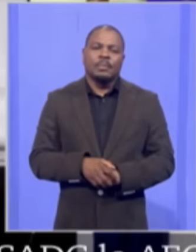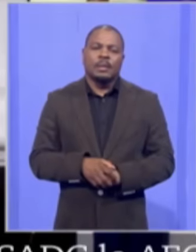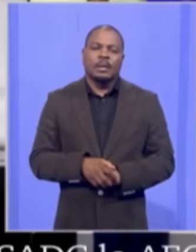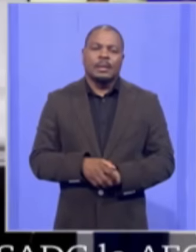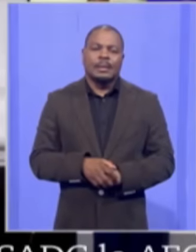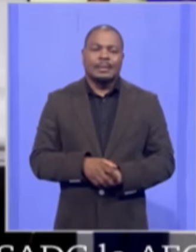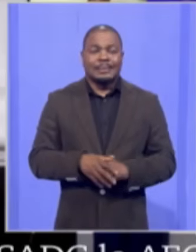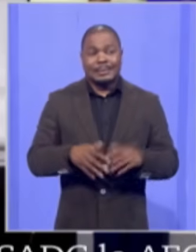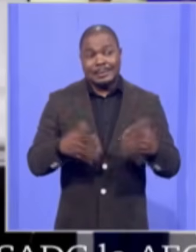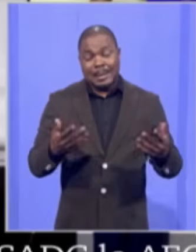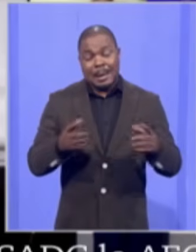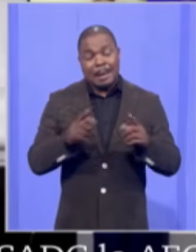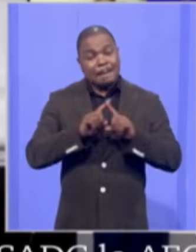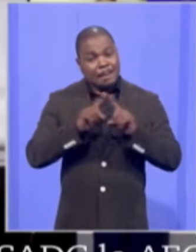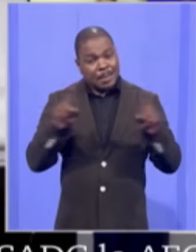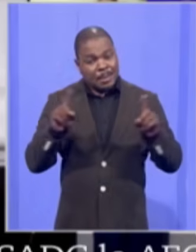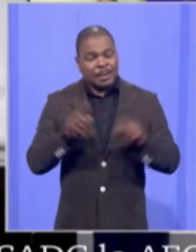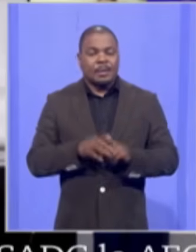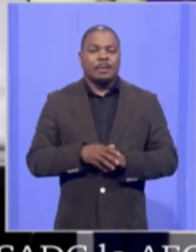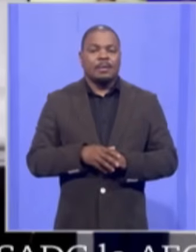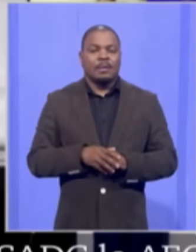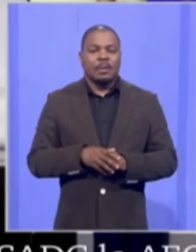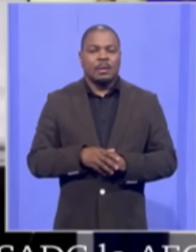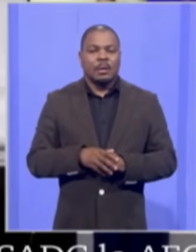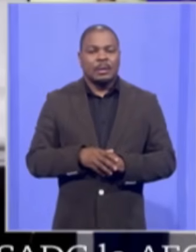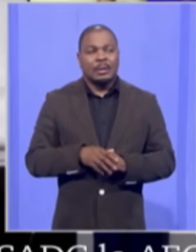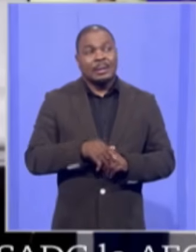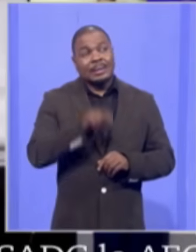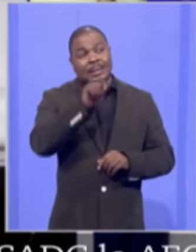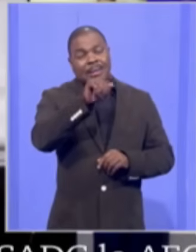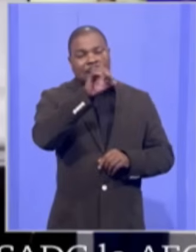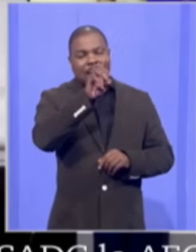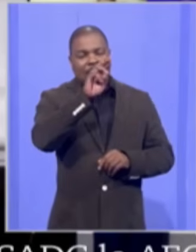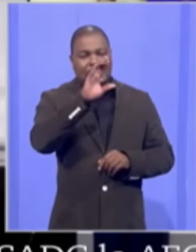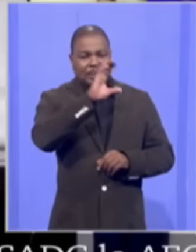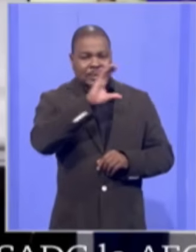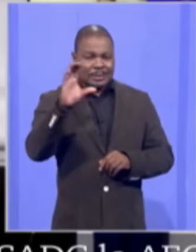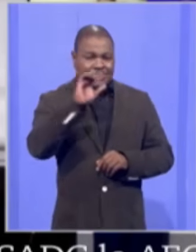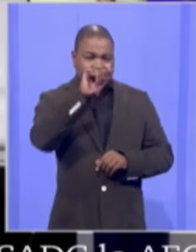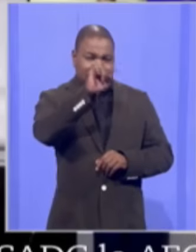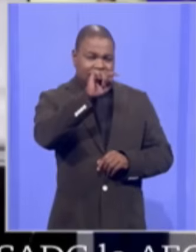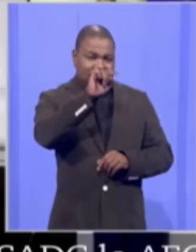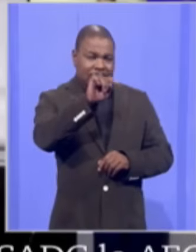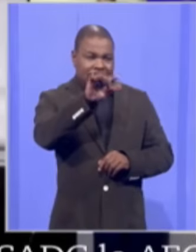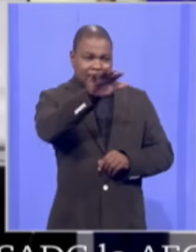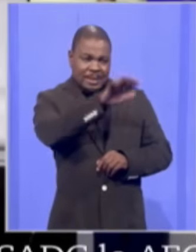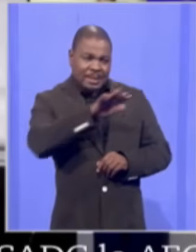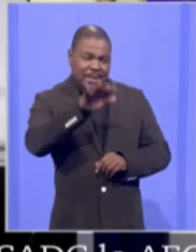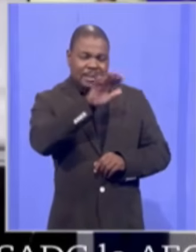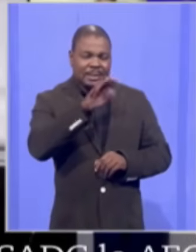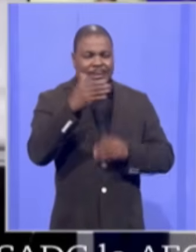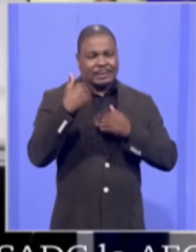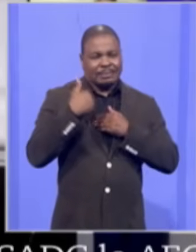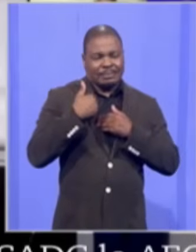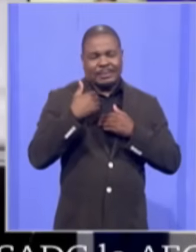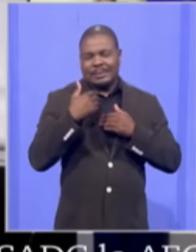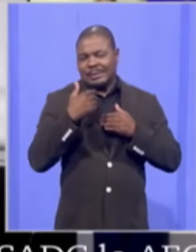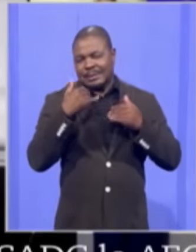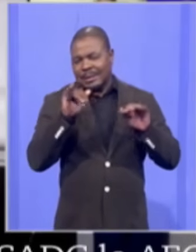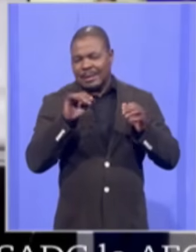This is despite that the security situation in DRC remains fragile,